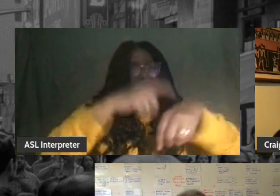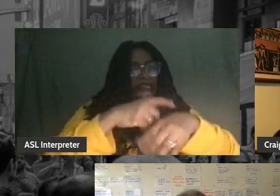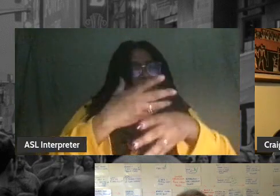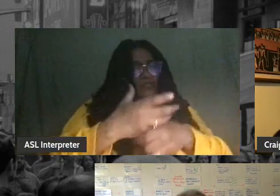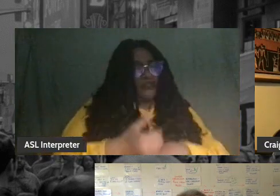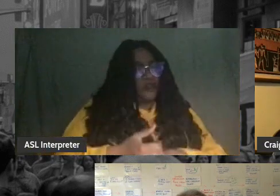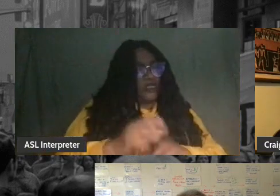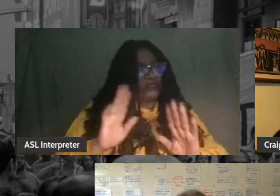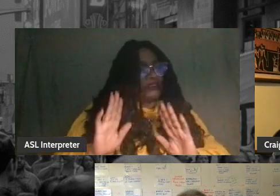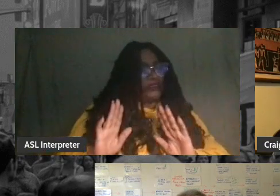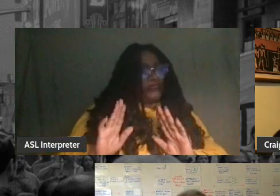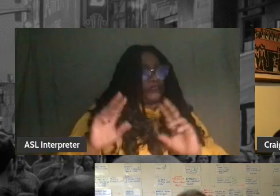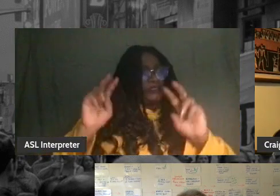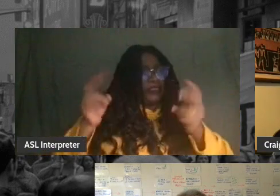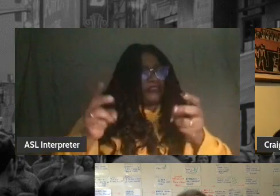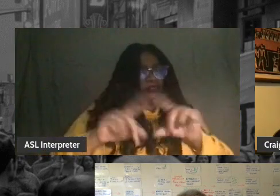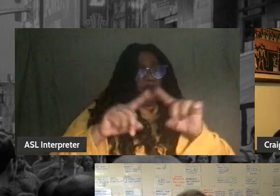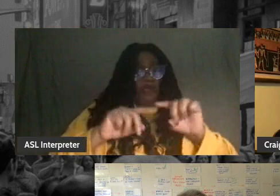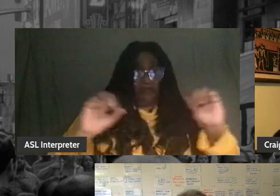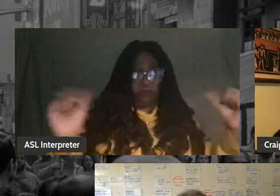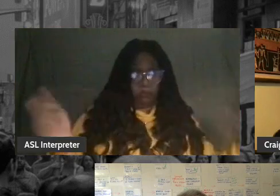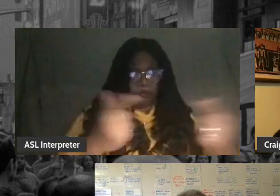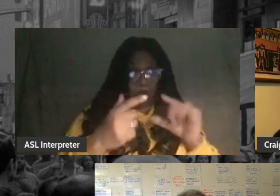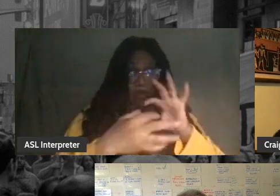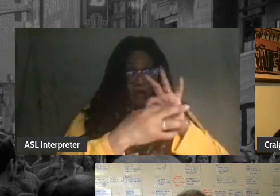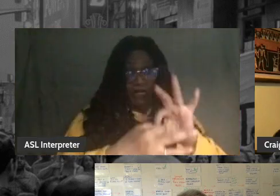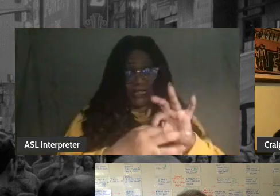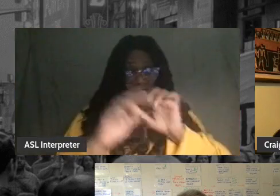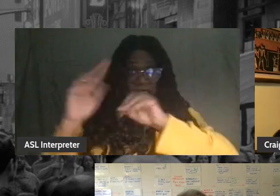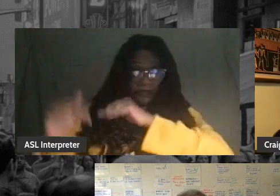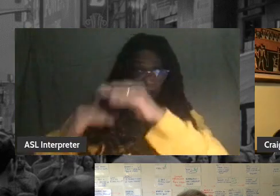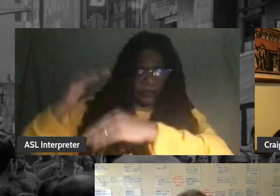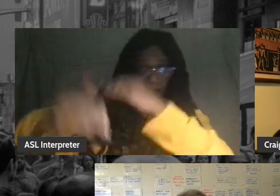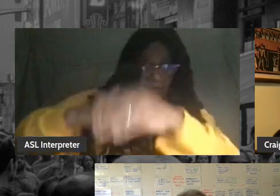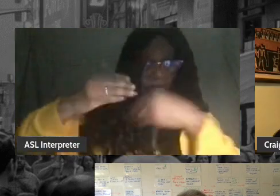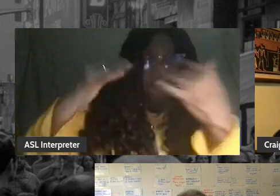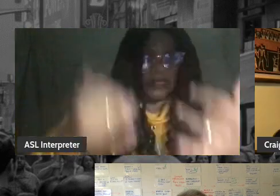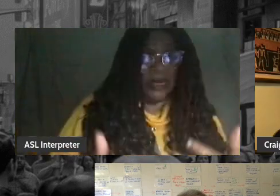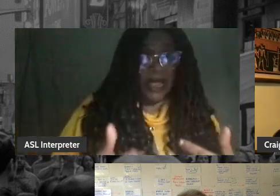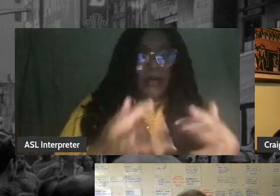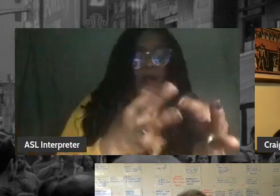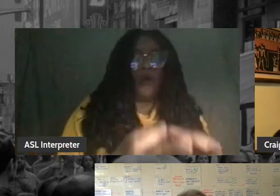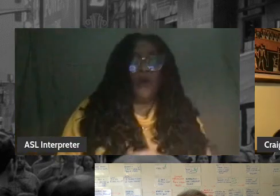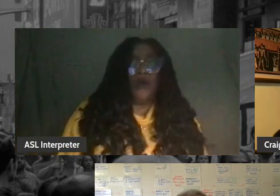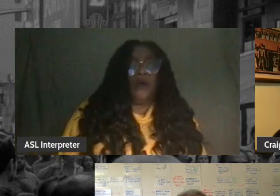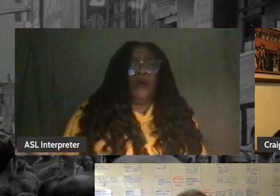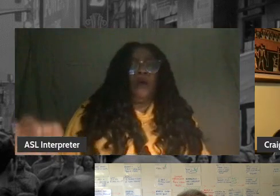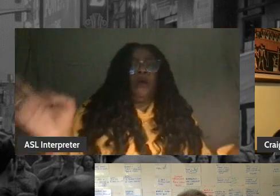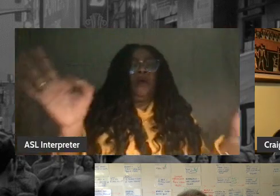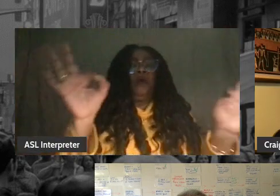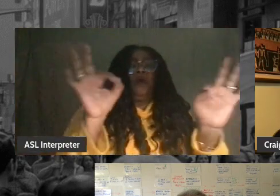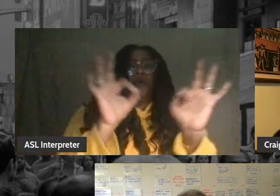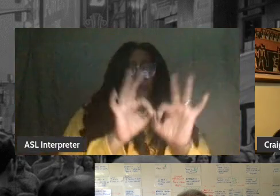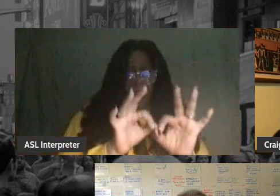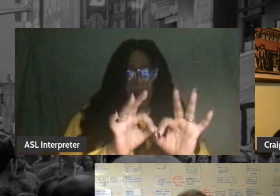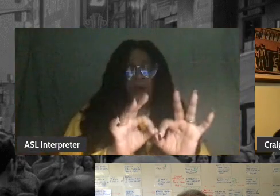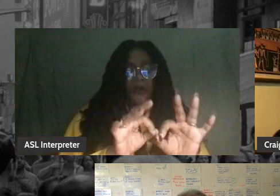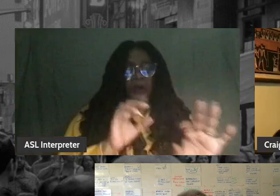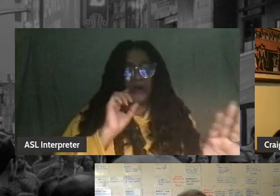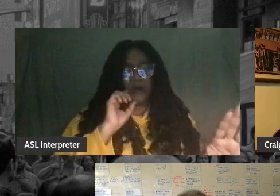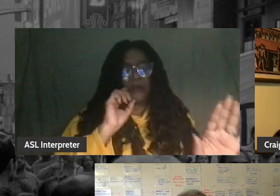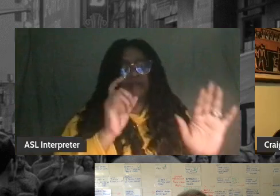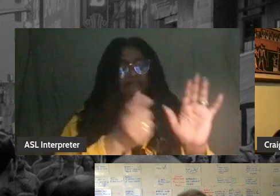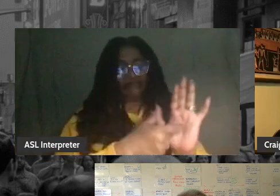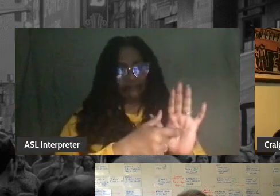But all of those relationships that I have now are incredibly valuable. And I do find that they